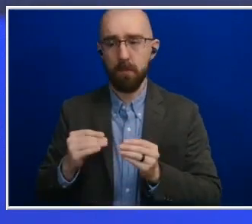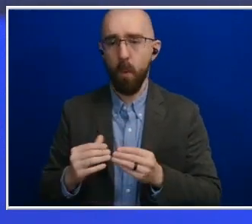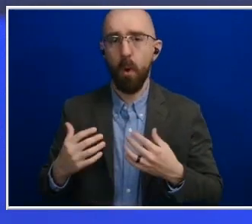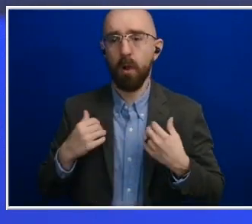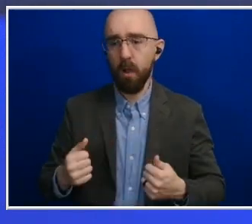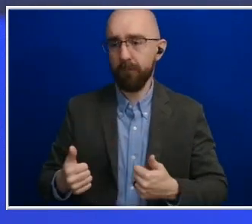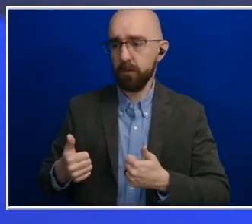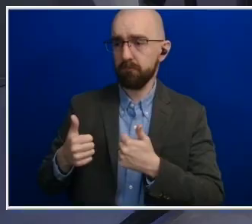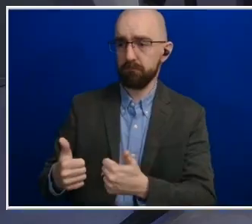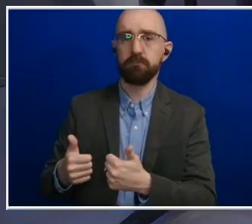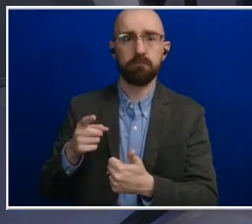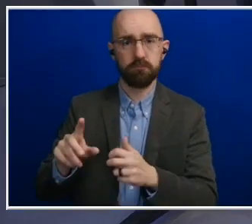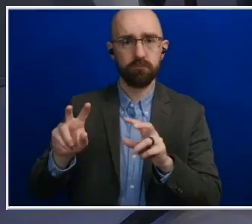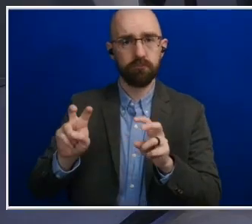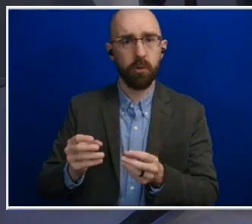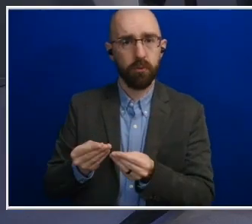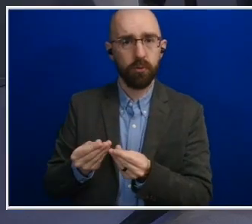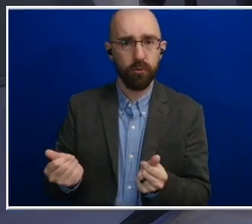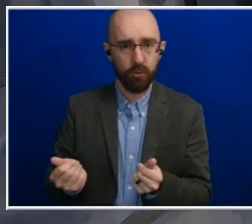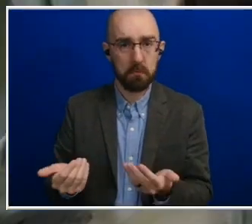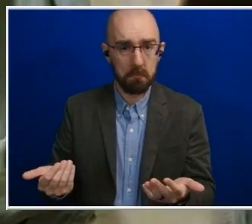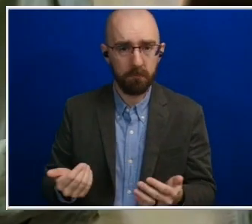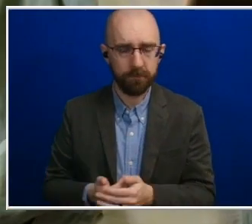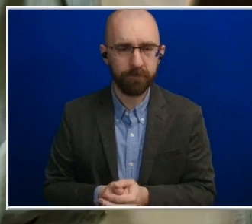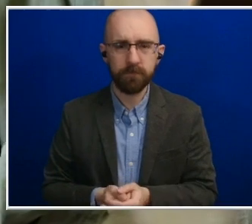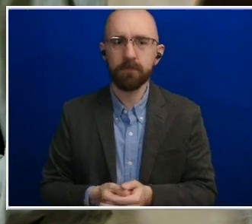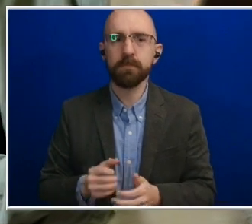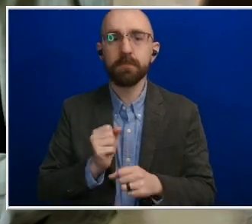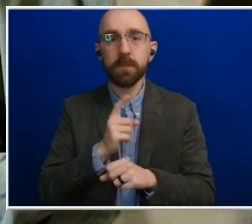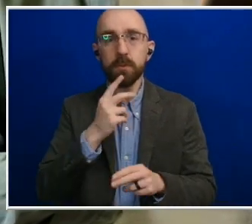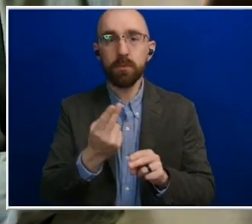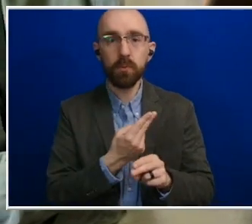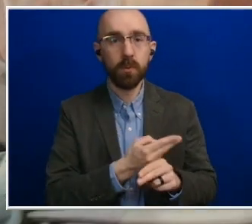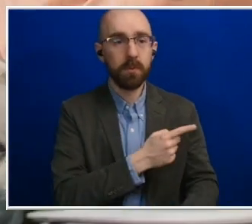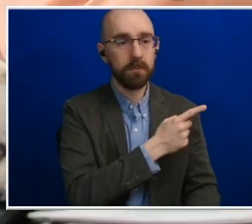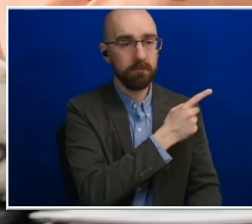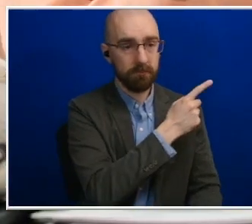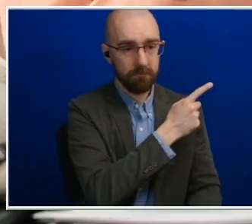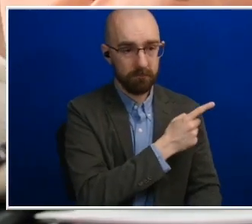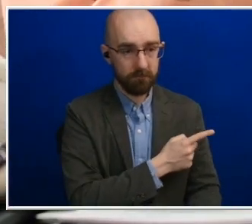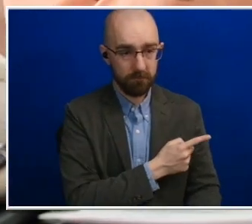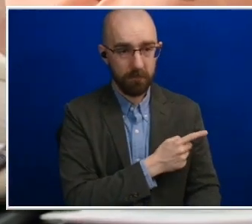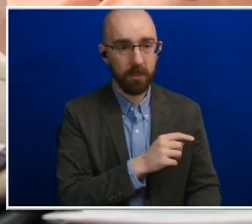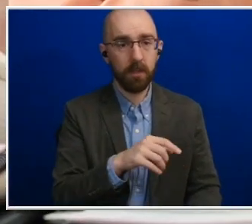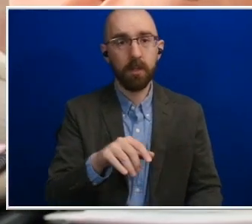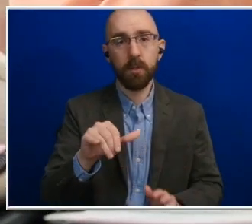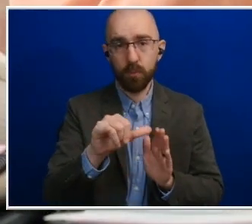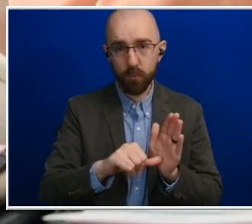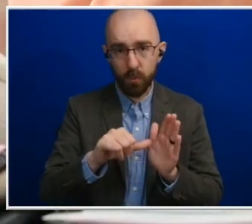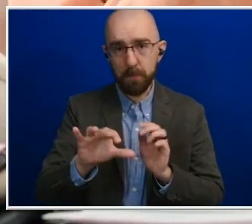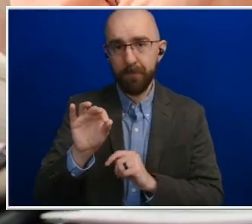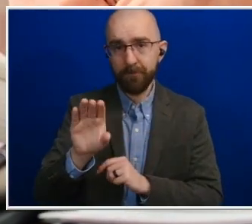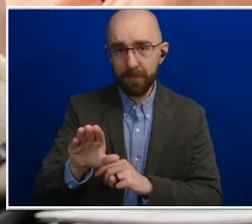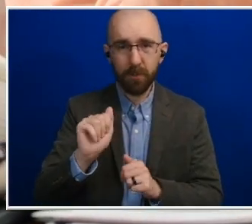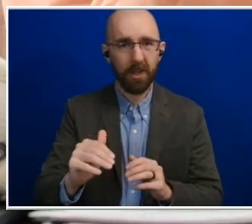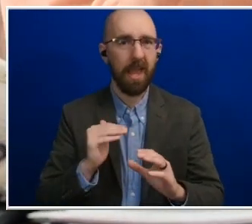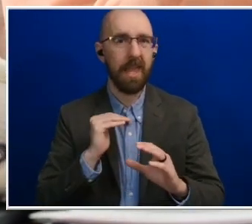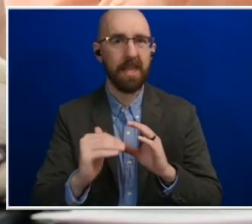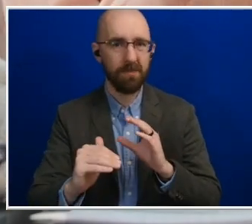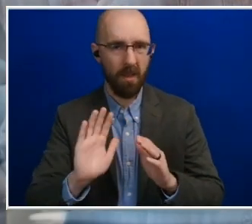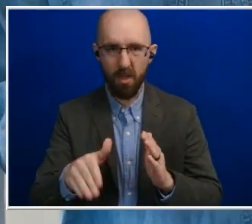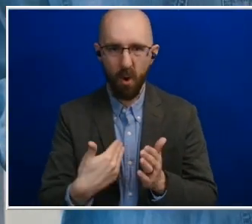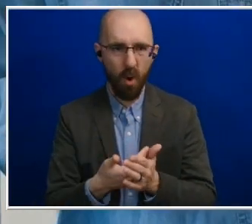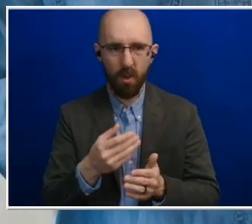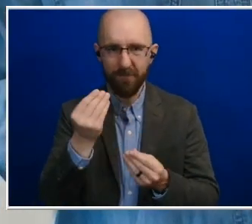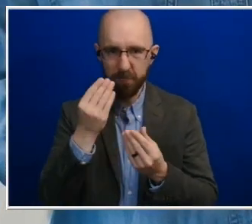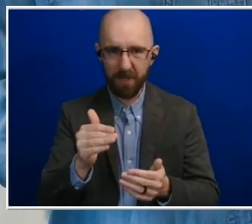cured. So. Be sure to ask your questions. You can use the chat on YouTube or Facebook. You can email the Medical News Network. All of that information is right there on your